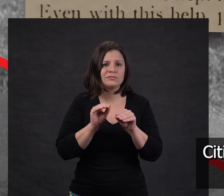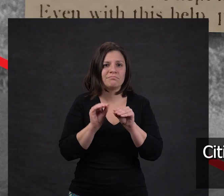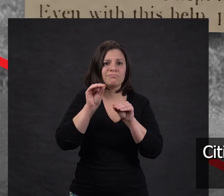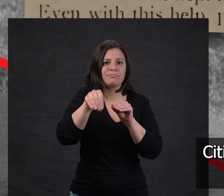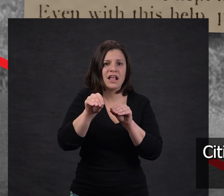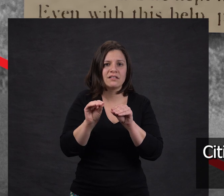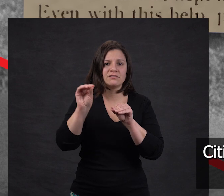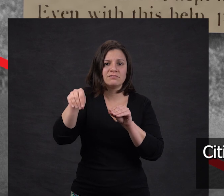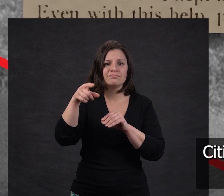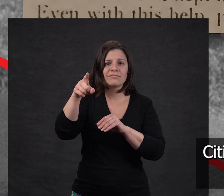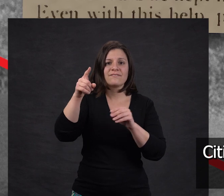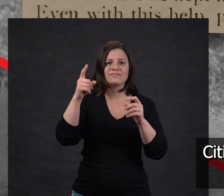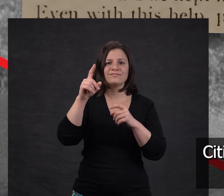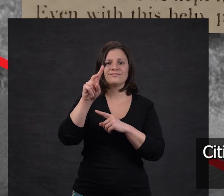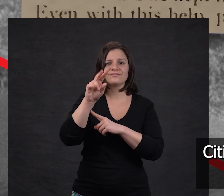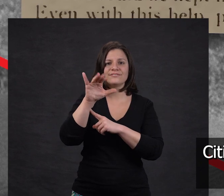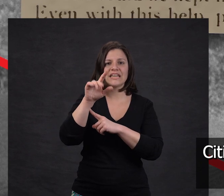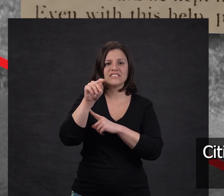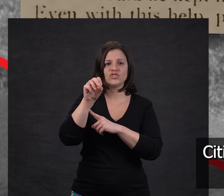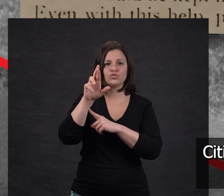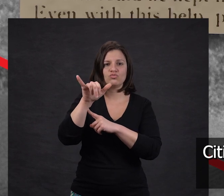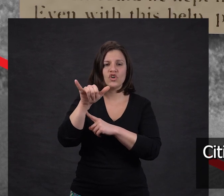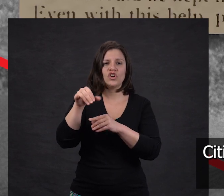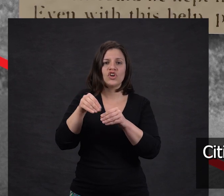plant victory gardens